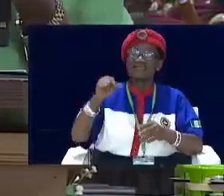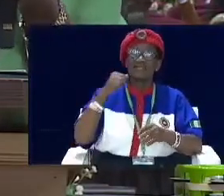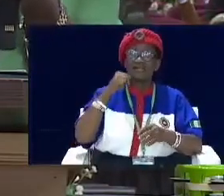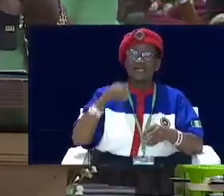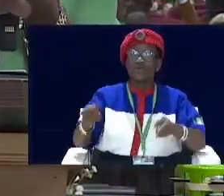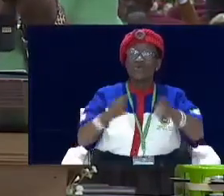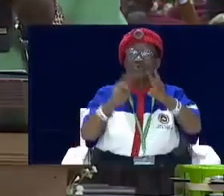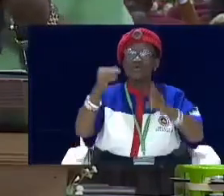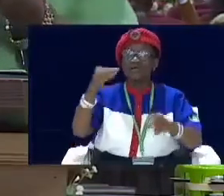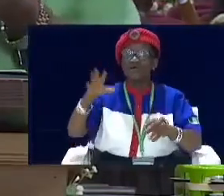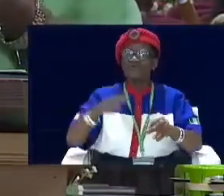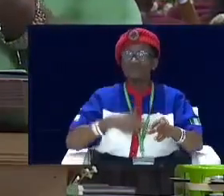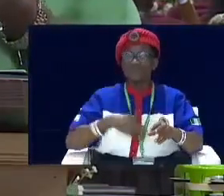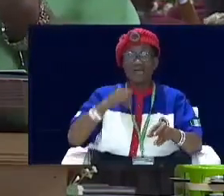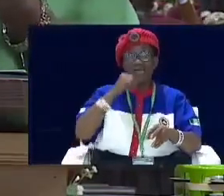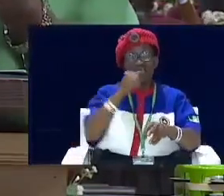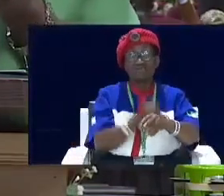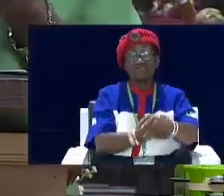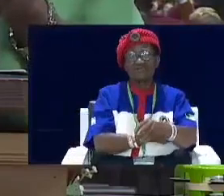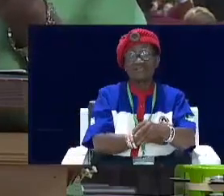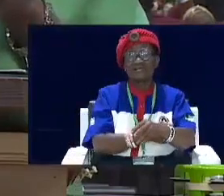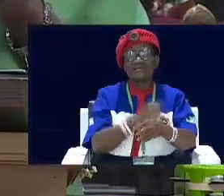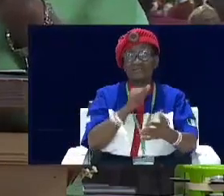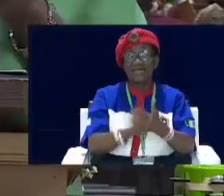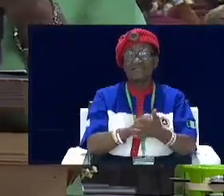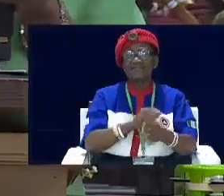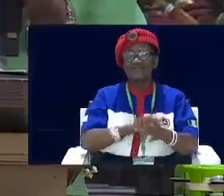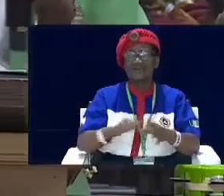that's not allowing them to be married,